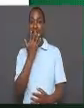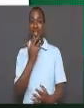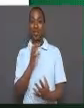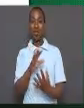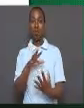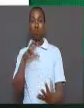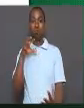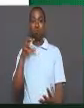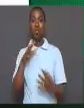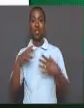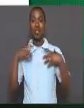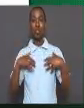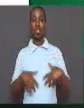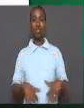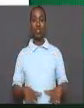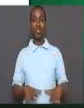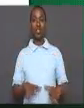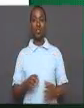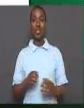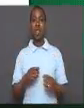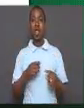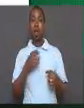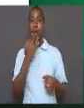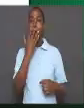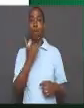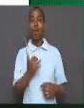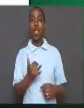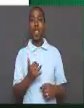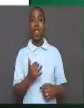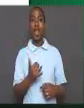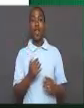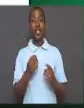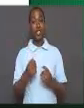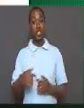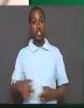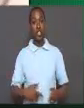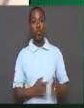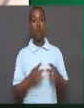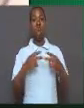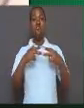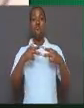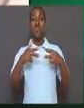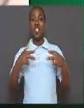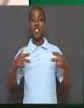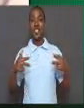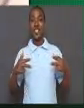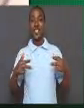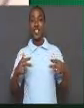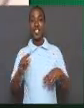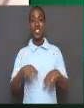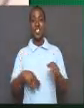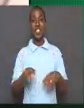around your body. The blood moves in a system of vessels, which are